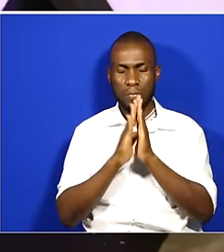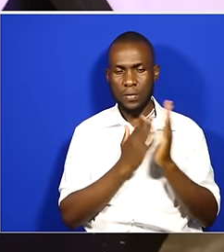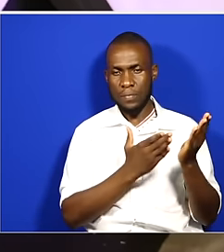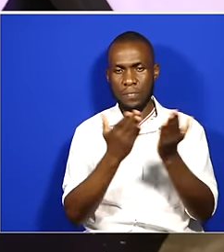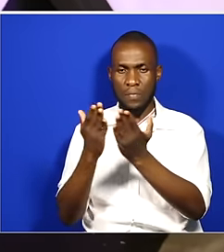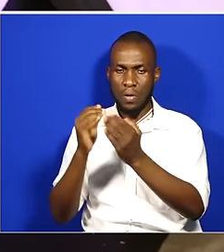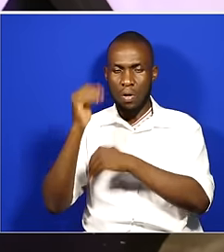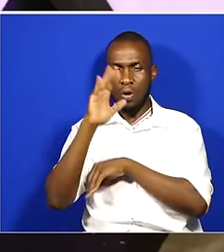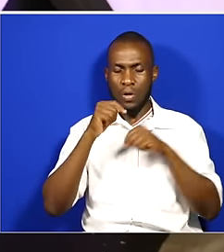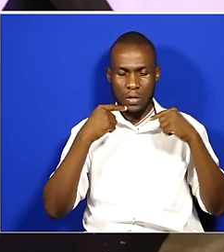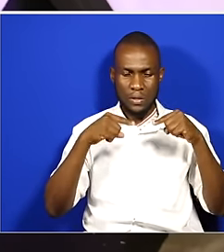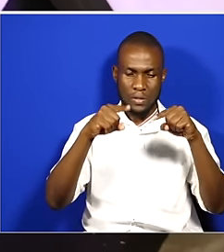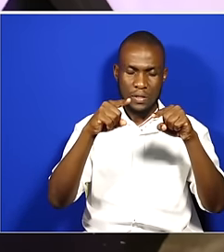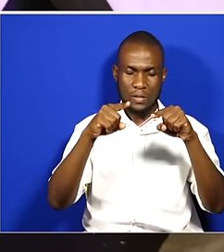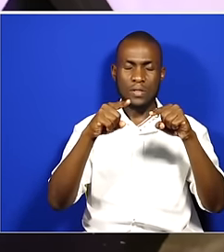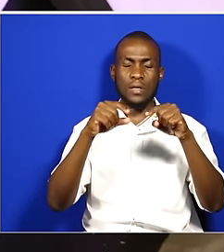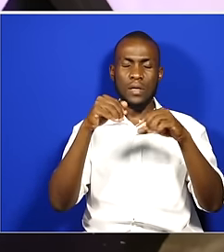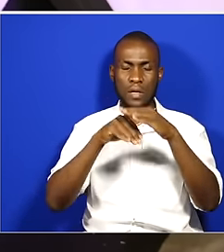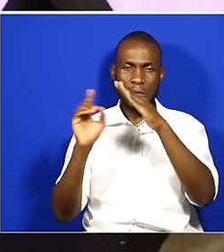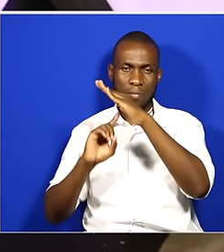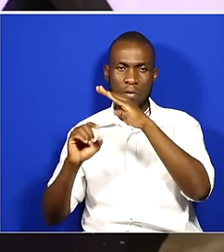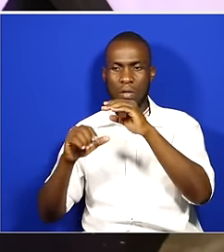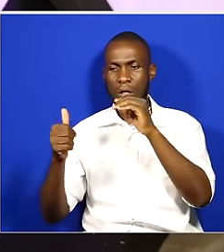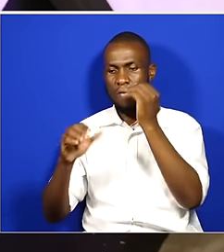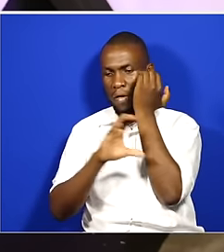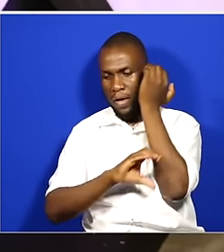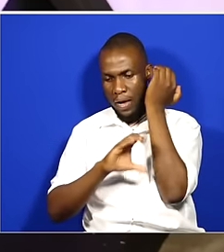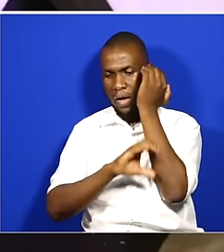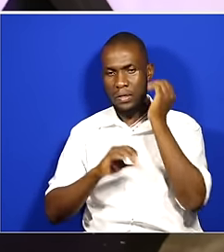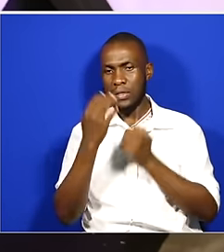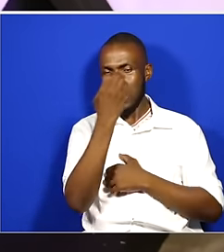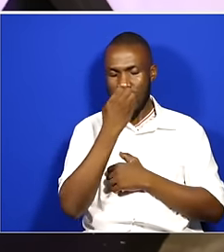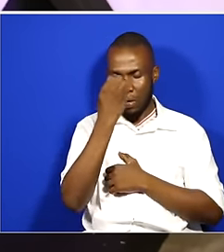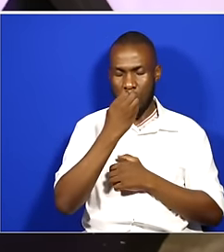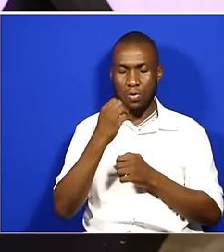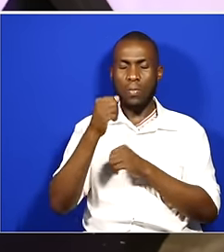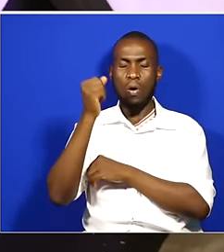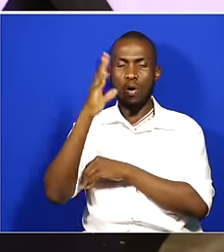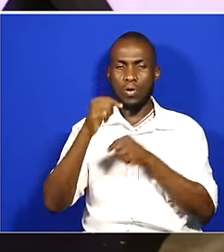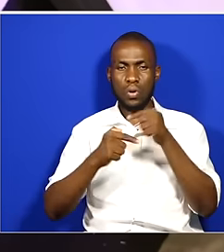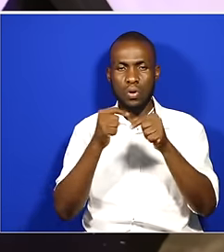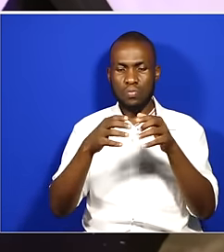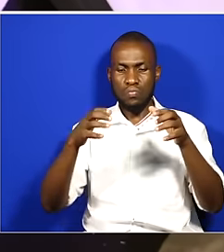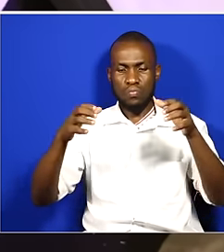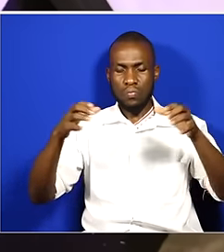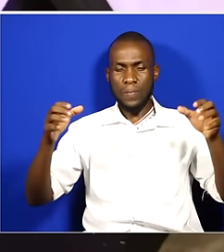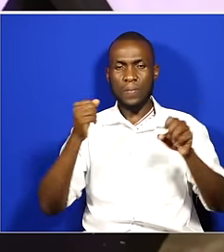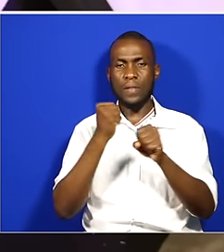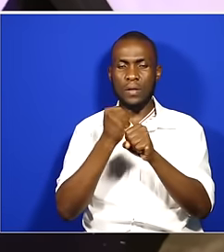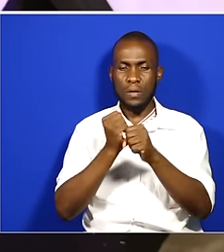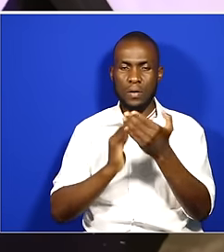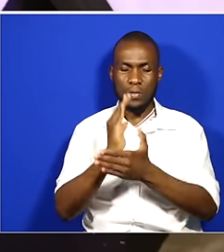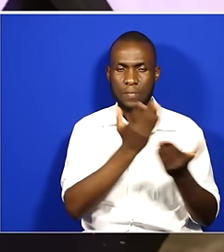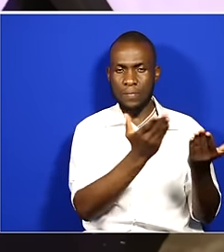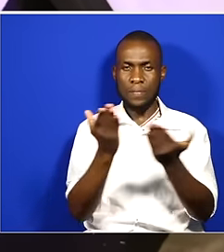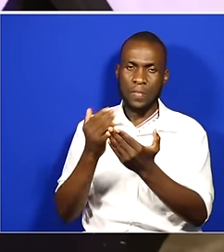God's success on their lives and their ministry in Slovakia and Eastern Europe. And God will continue to expand the scope of what he's doing